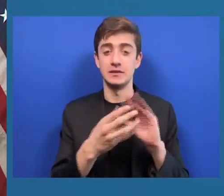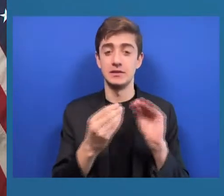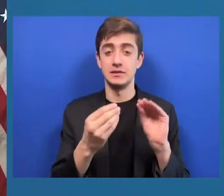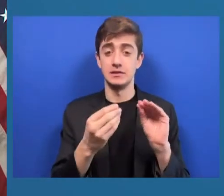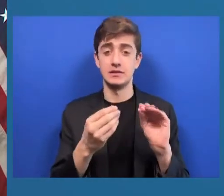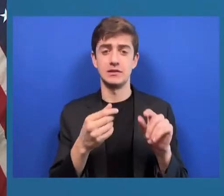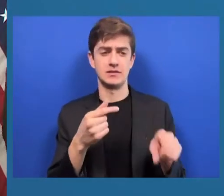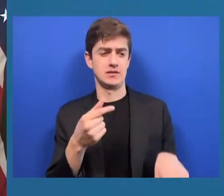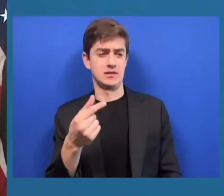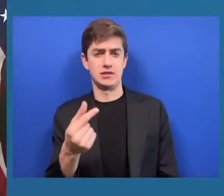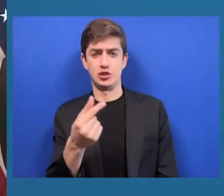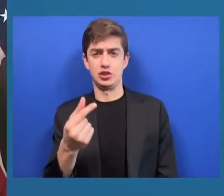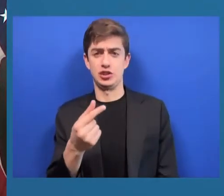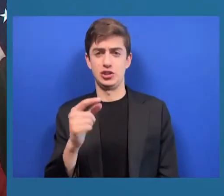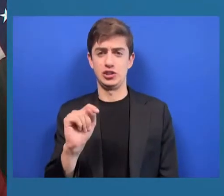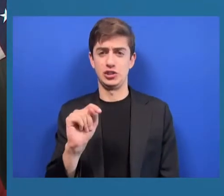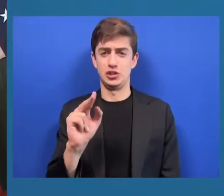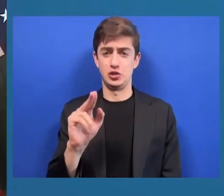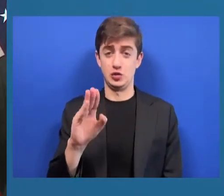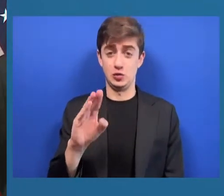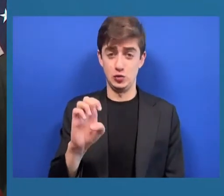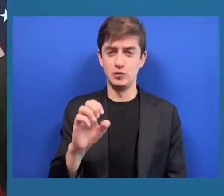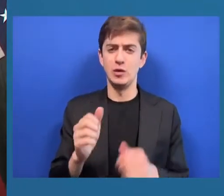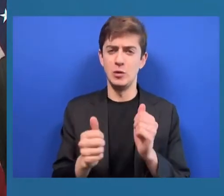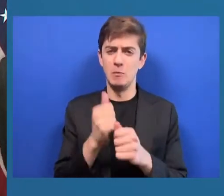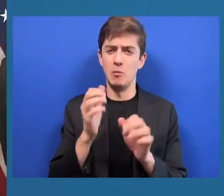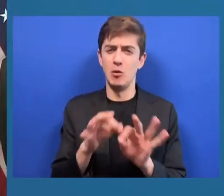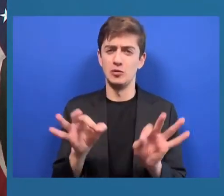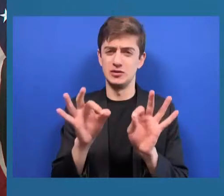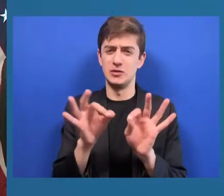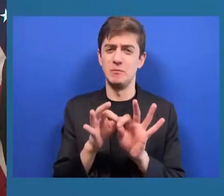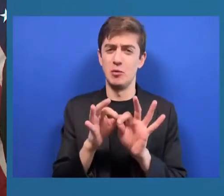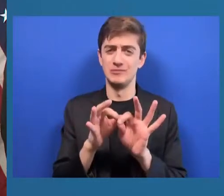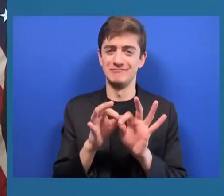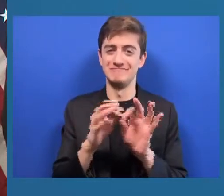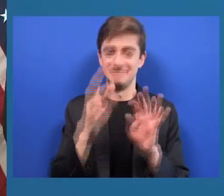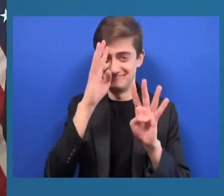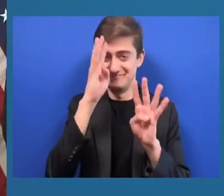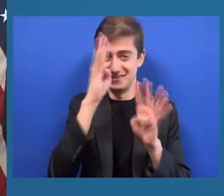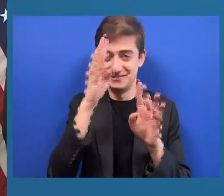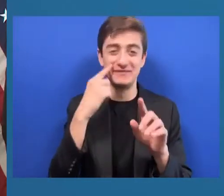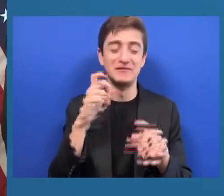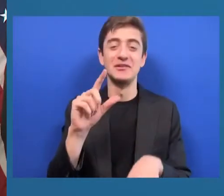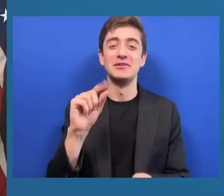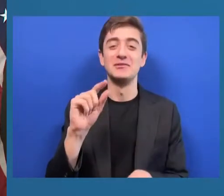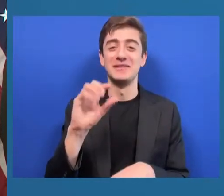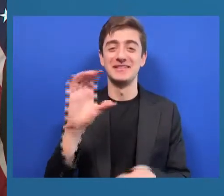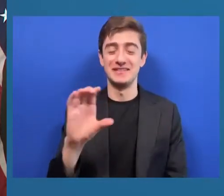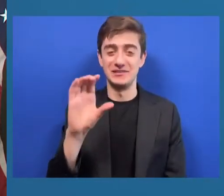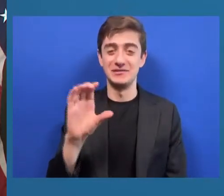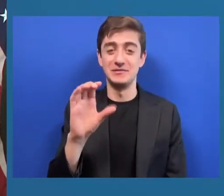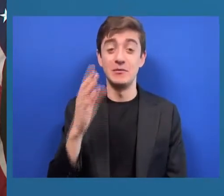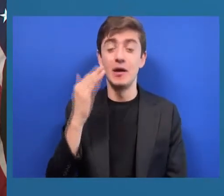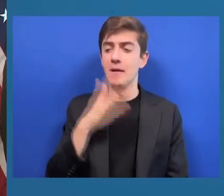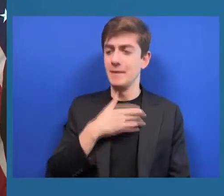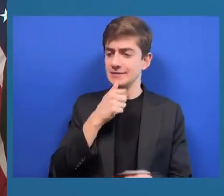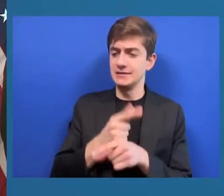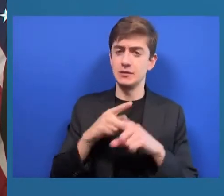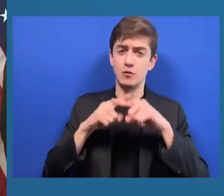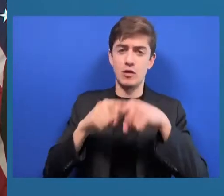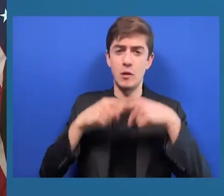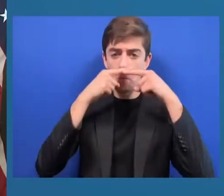most important invention of the 20th century because his sister depends on it to